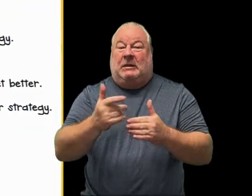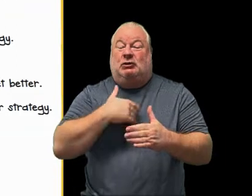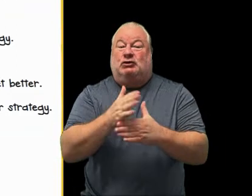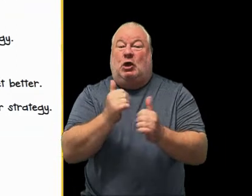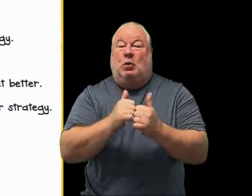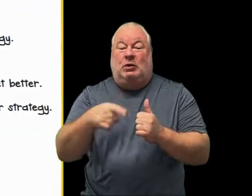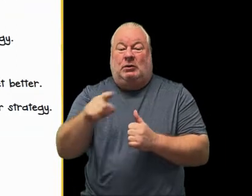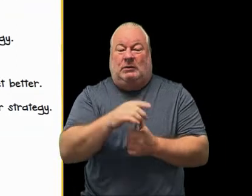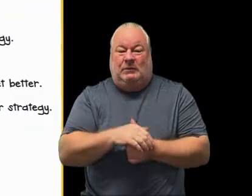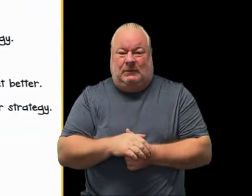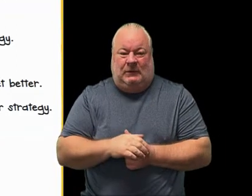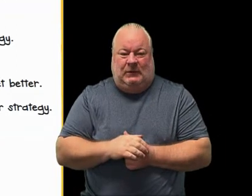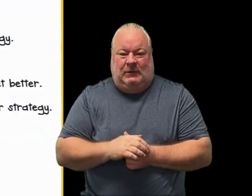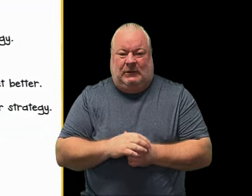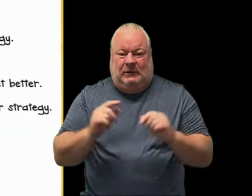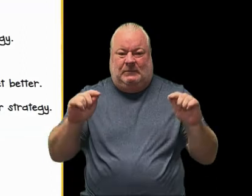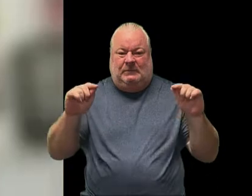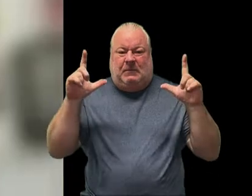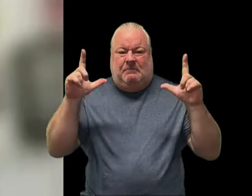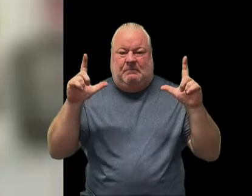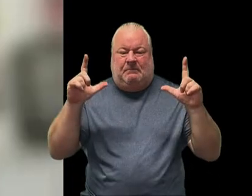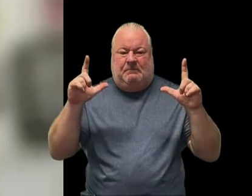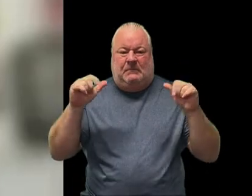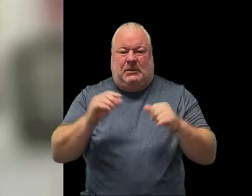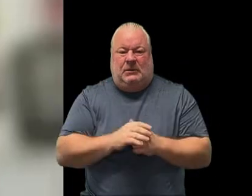me change my background here,